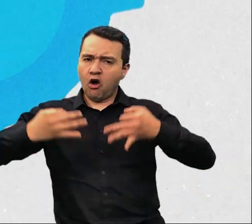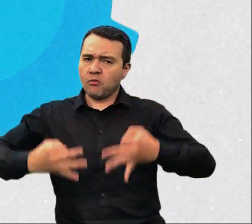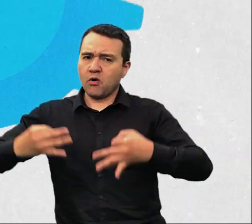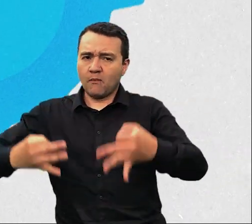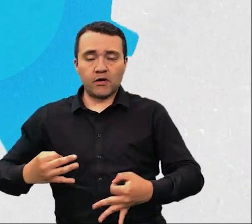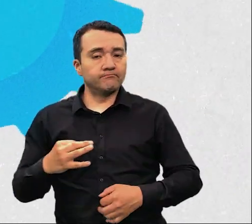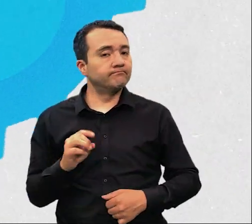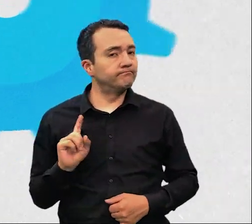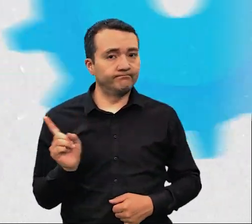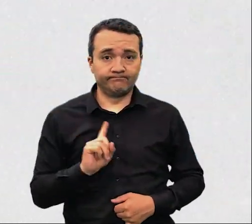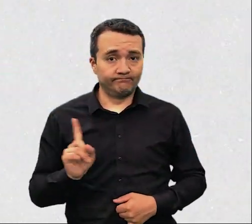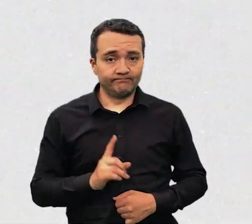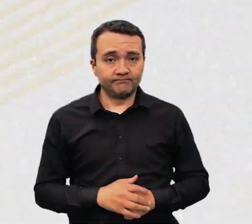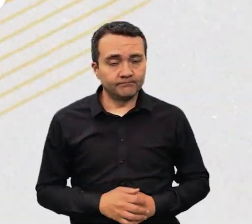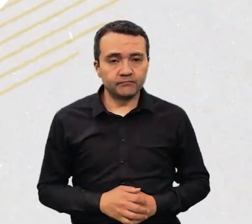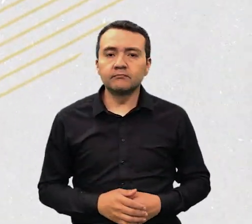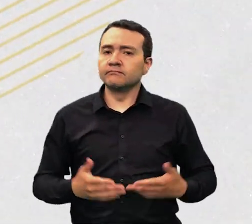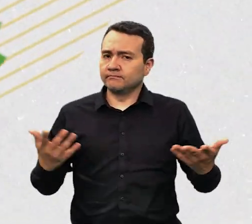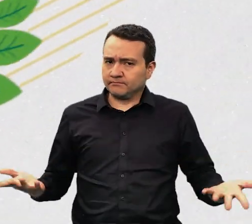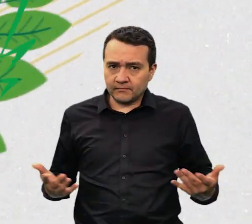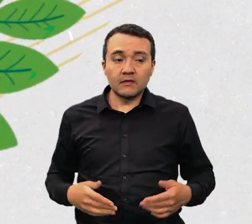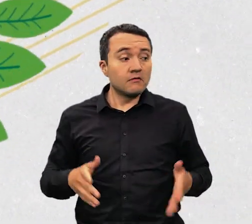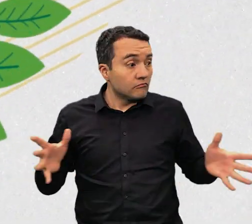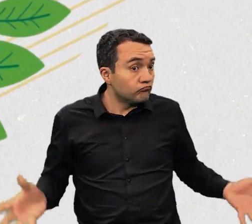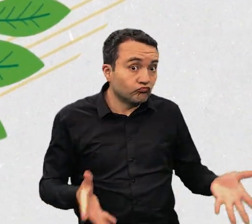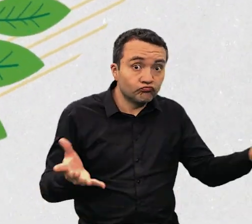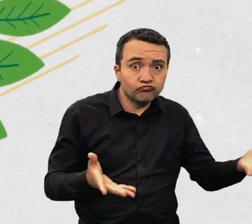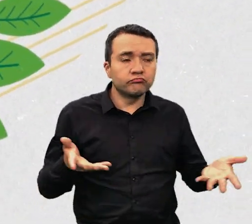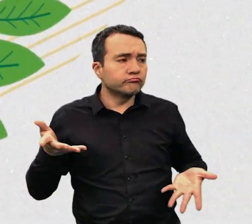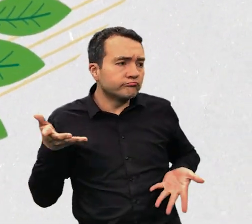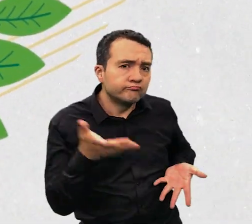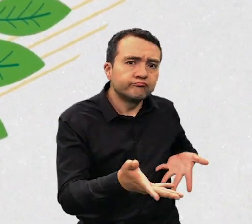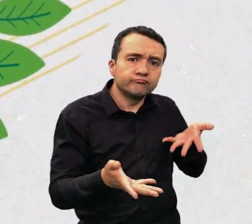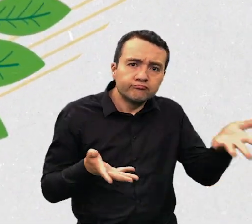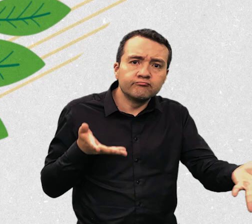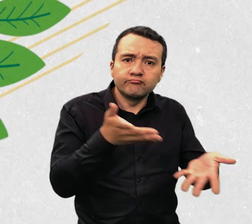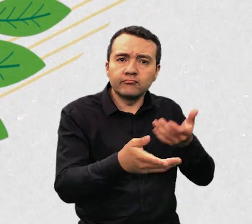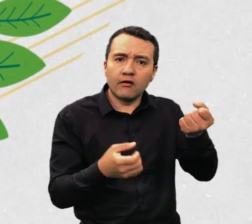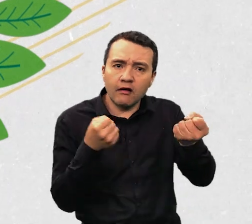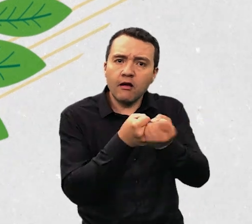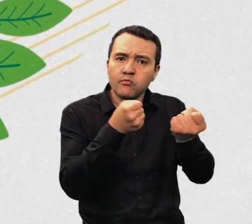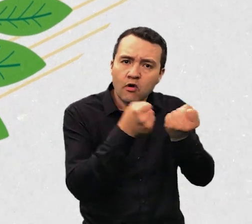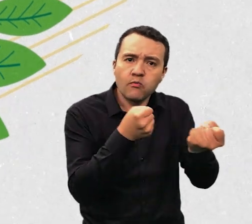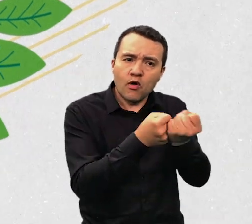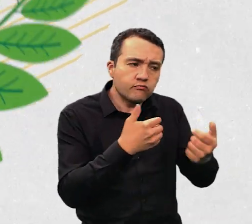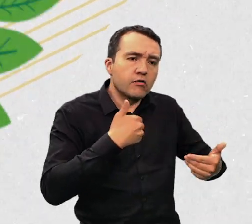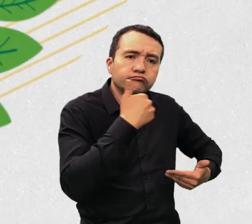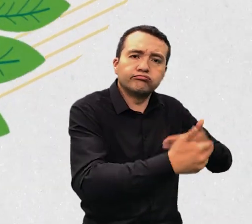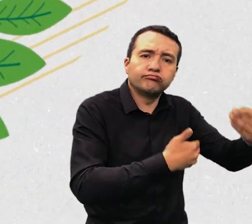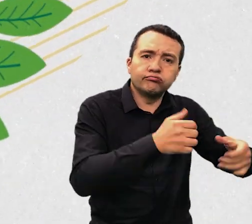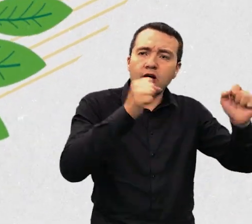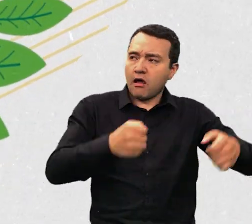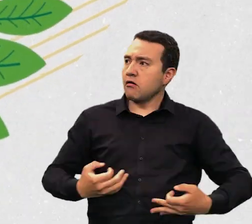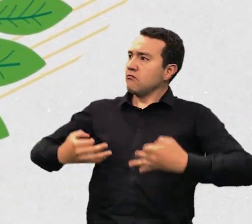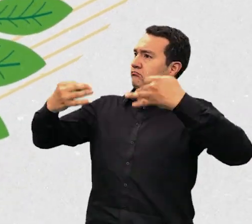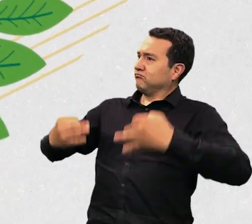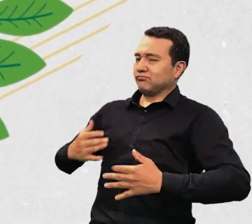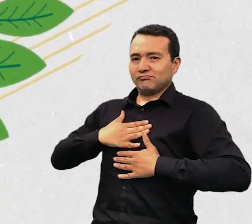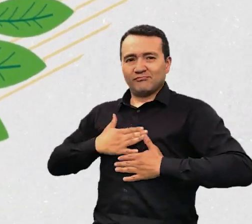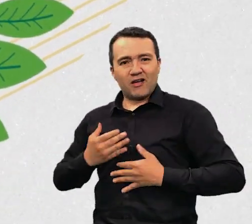never decide for them. Promote and facilitate diversified supports for the exercise of their legal